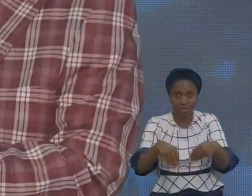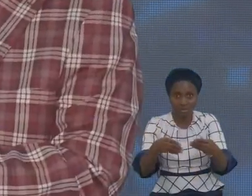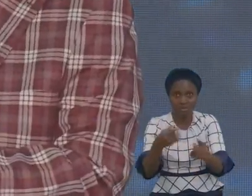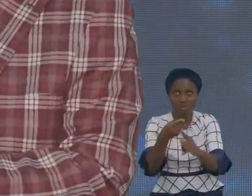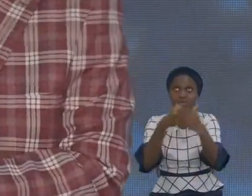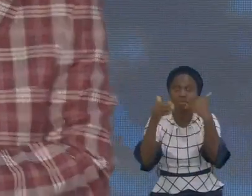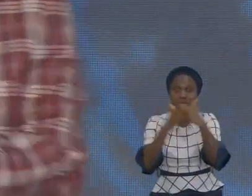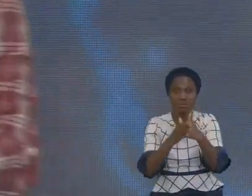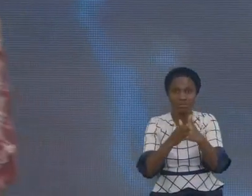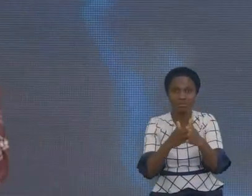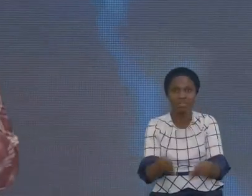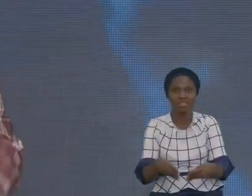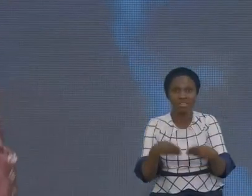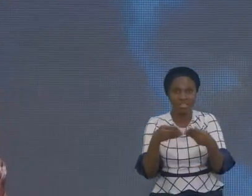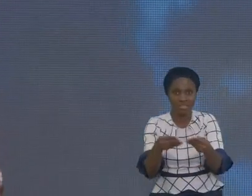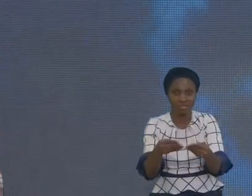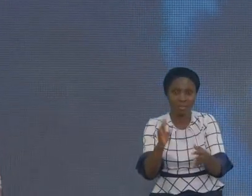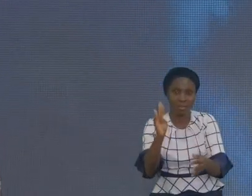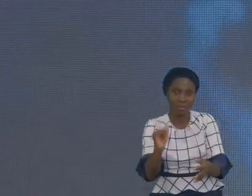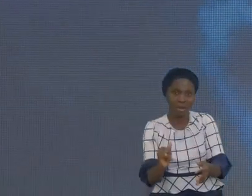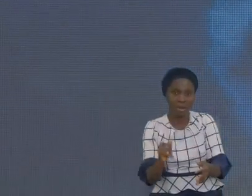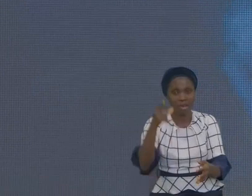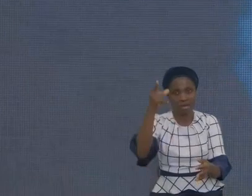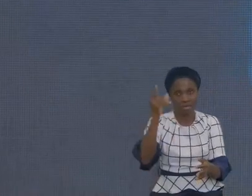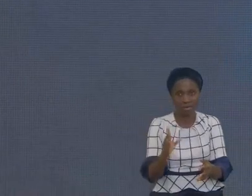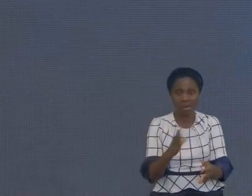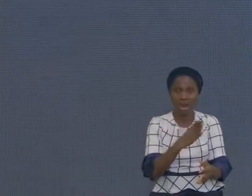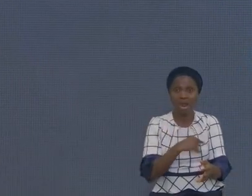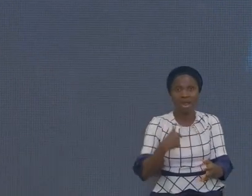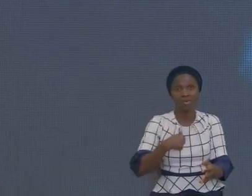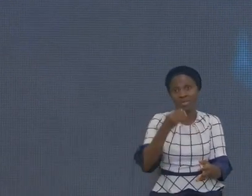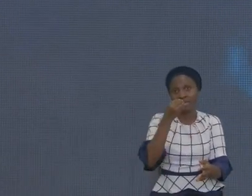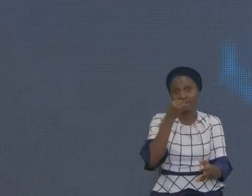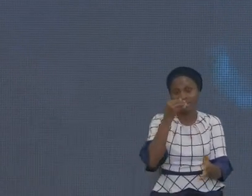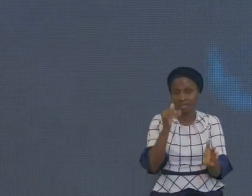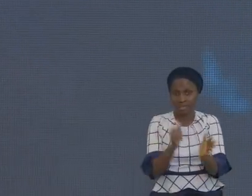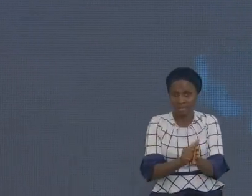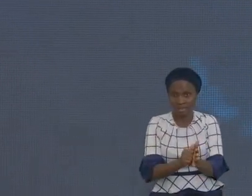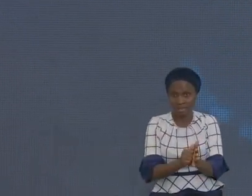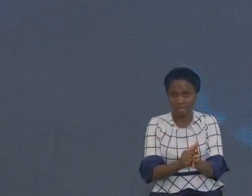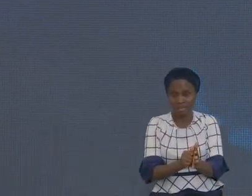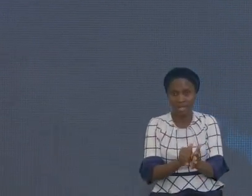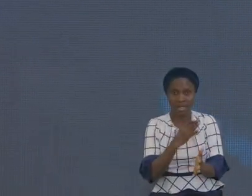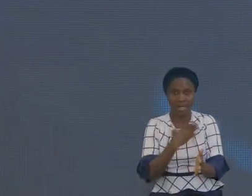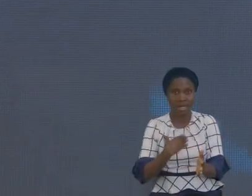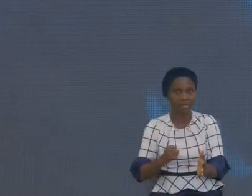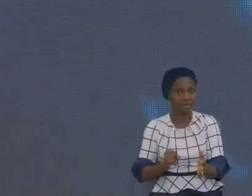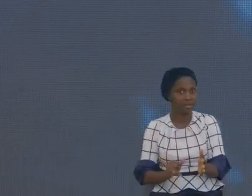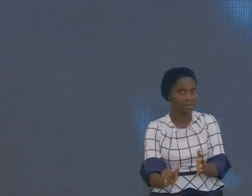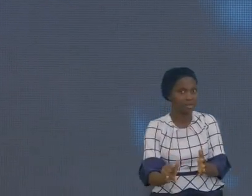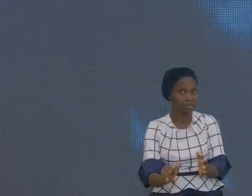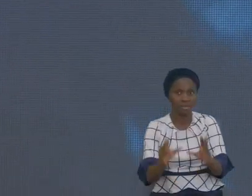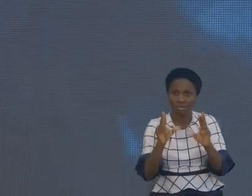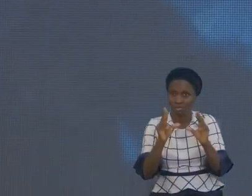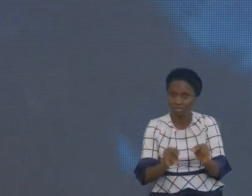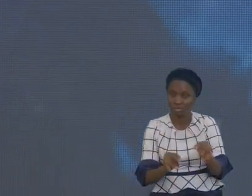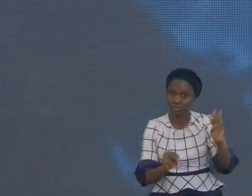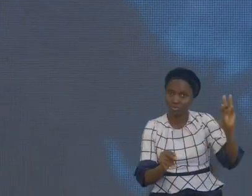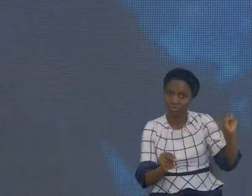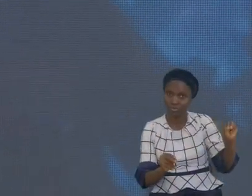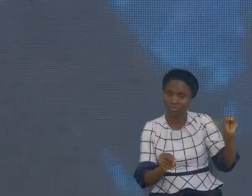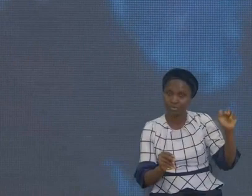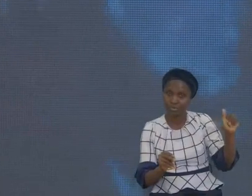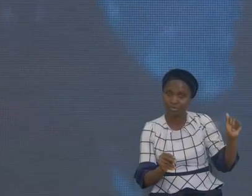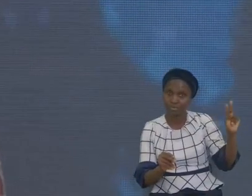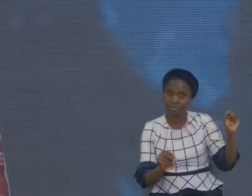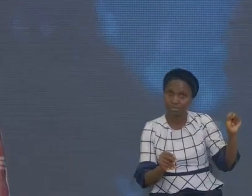that. And yet, no manners. No changed life.